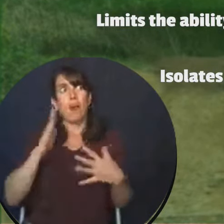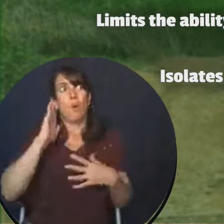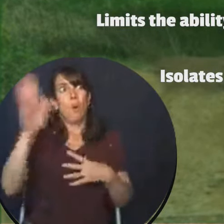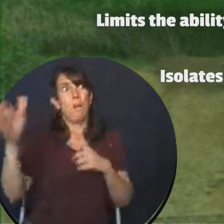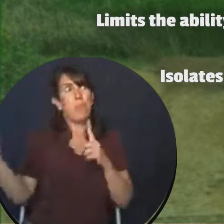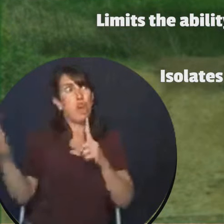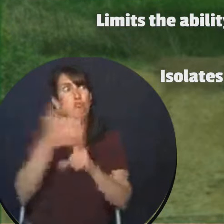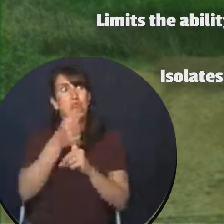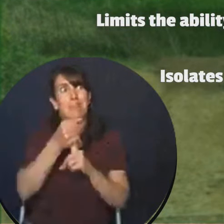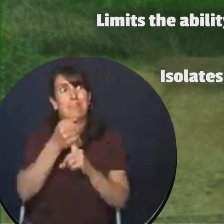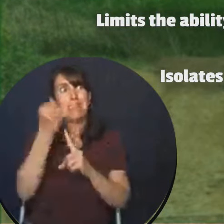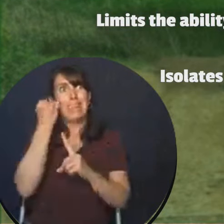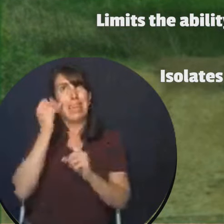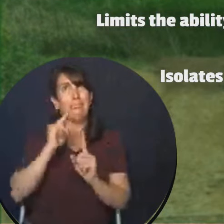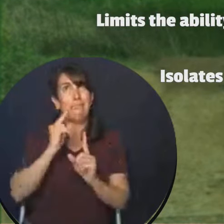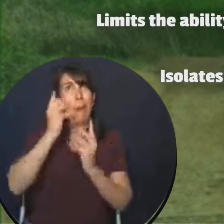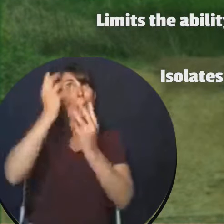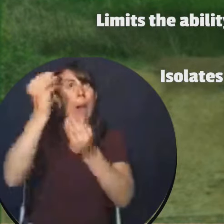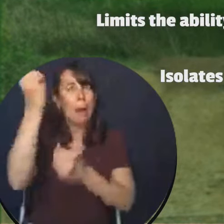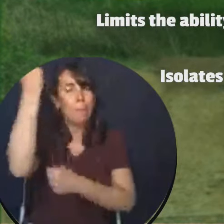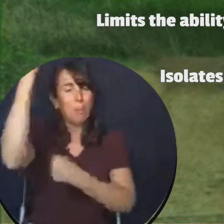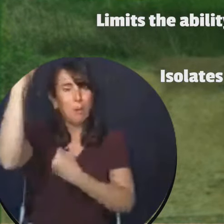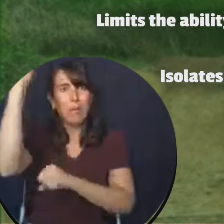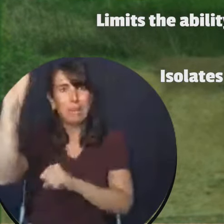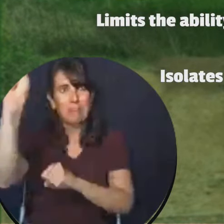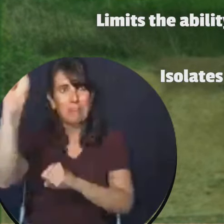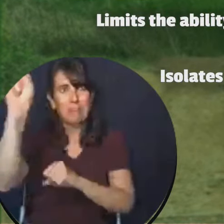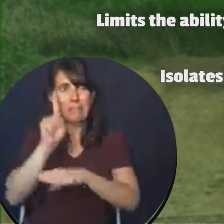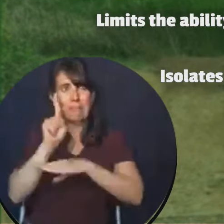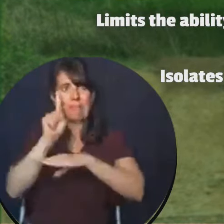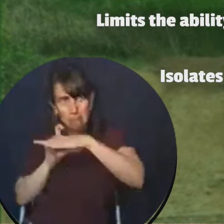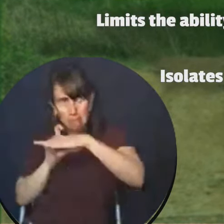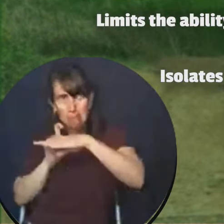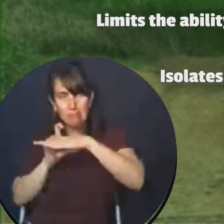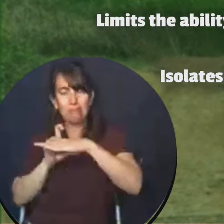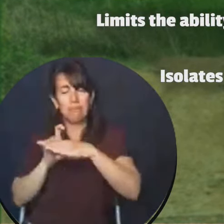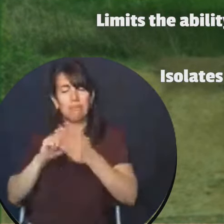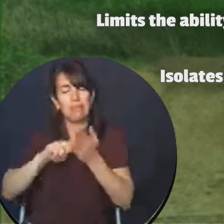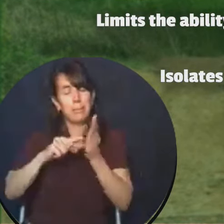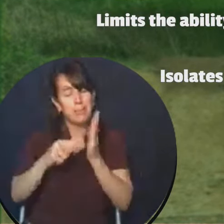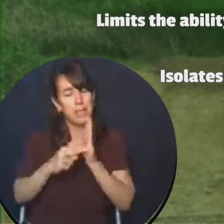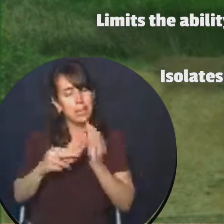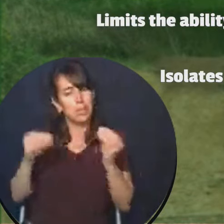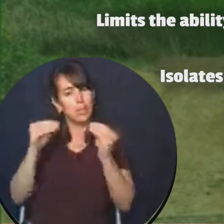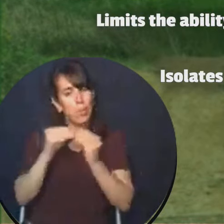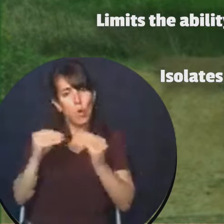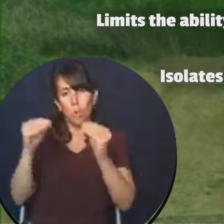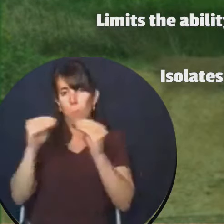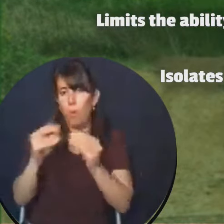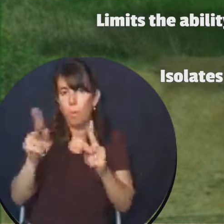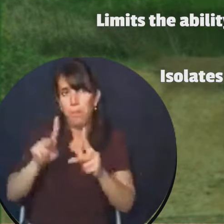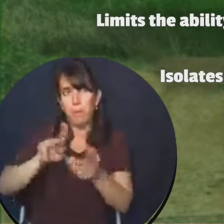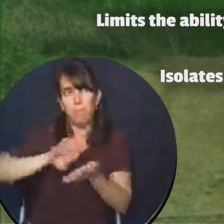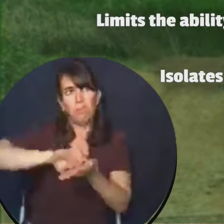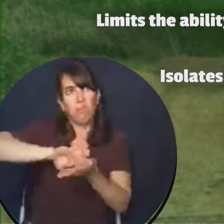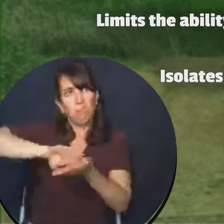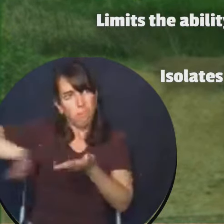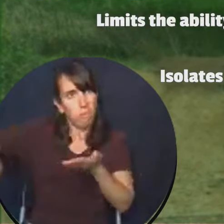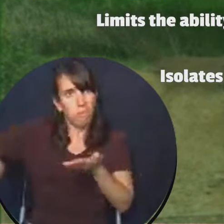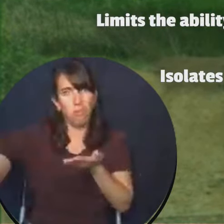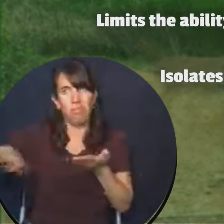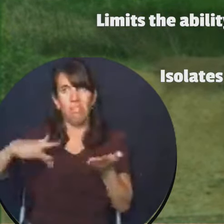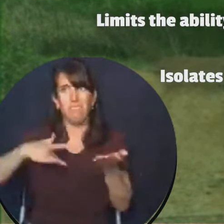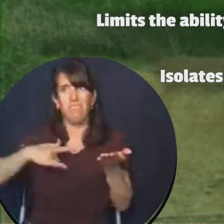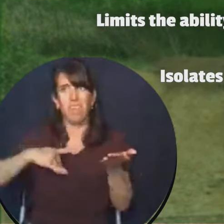vulnerable populations and already vulnerable communities means that they are further pushed underground and alone. And